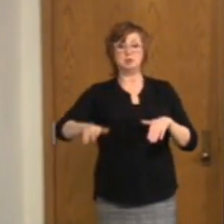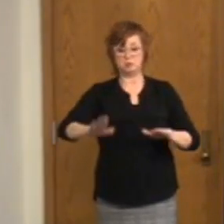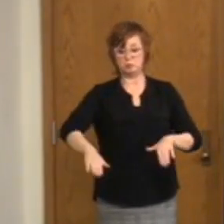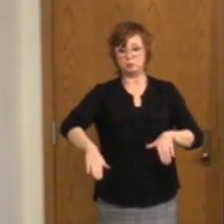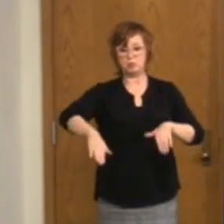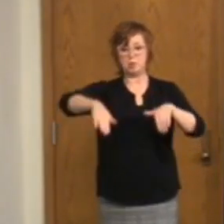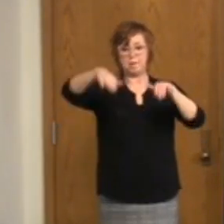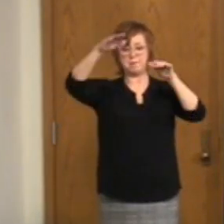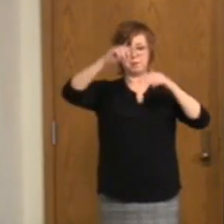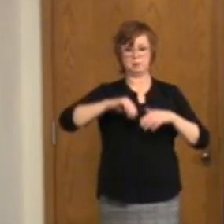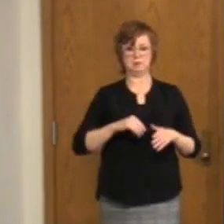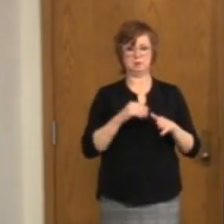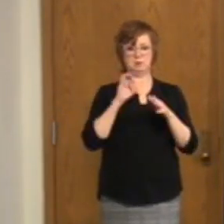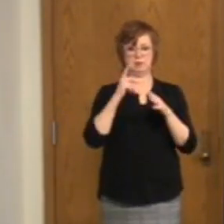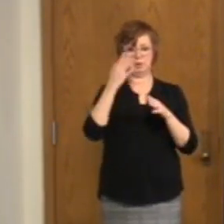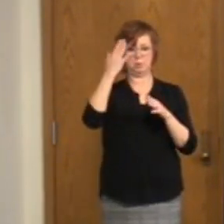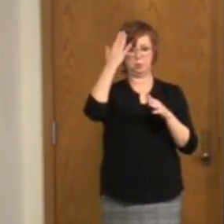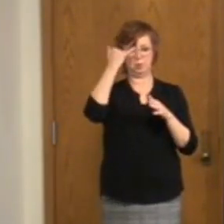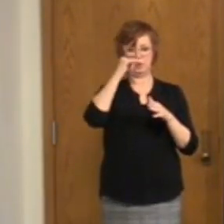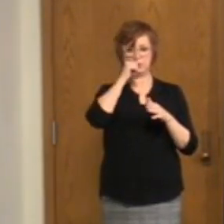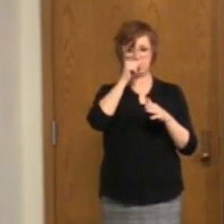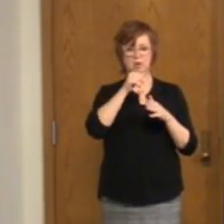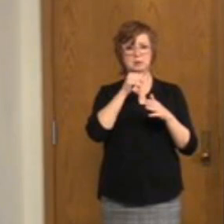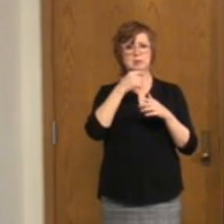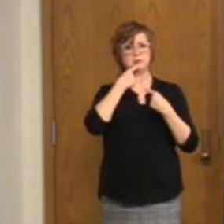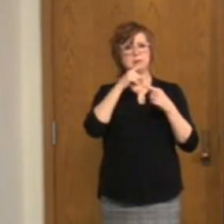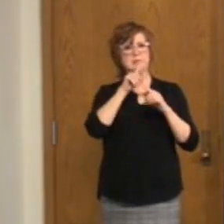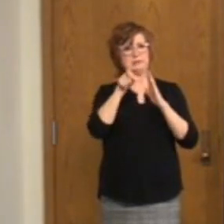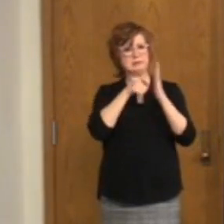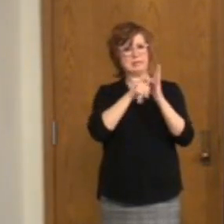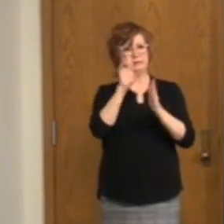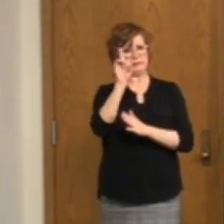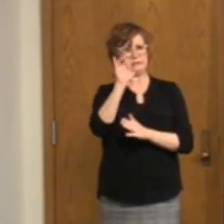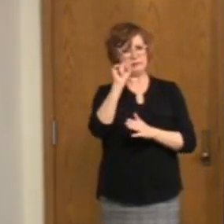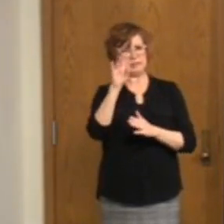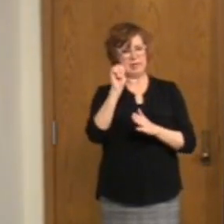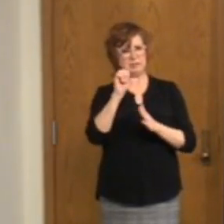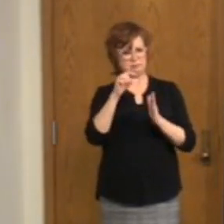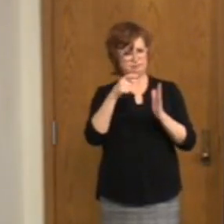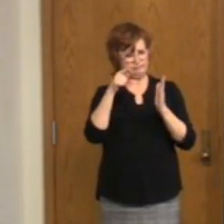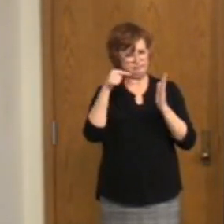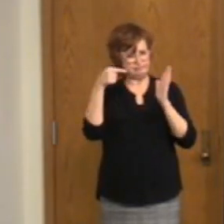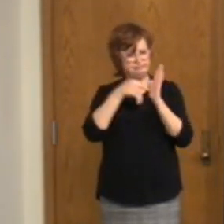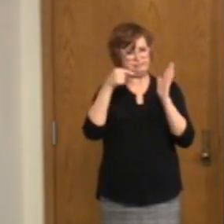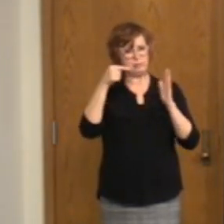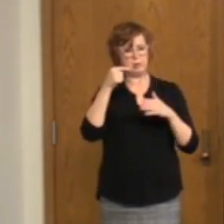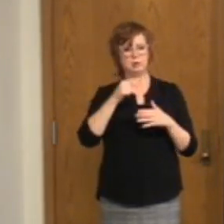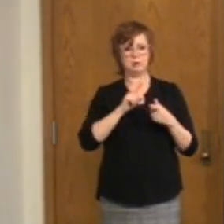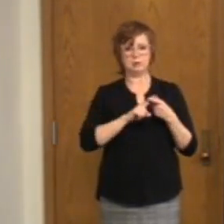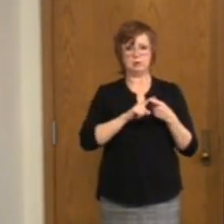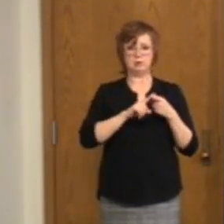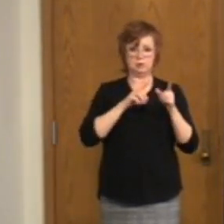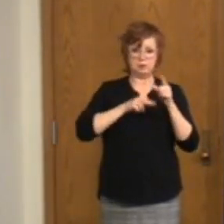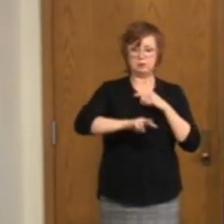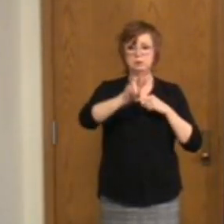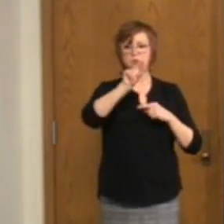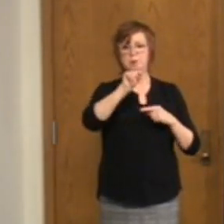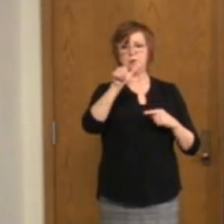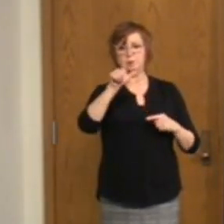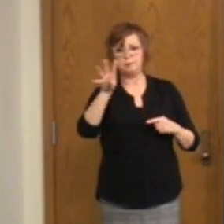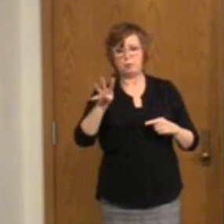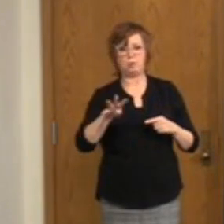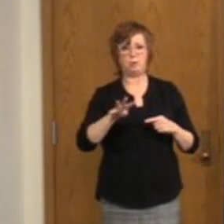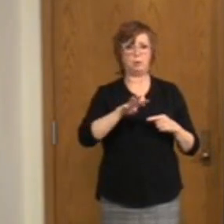family. With respect, why won't you tell people the date? If 2024 is not looking viable, you're not willing to make cuts or anything drastic